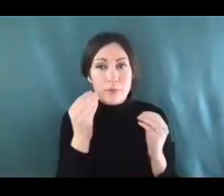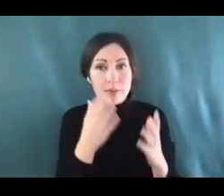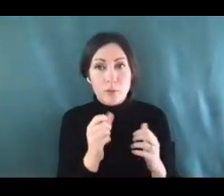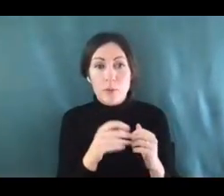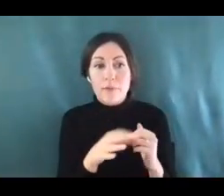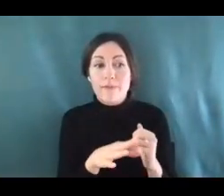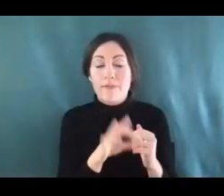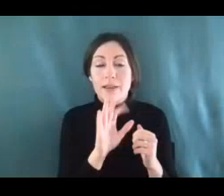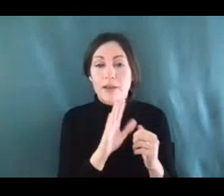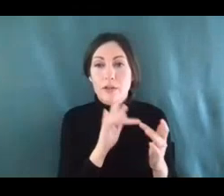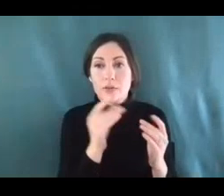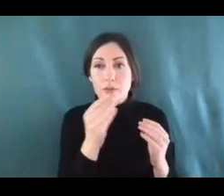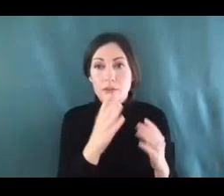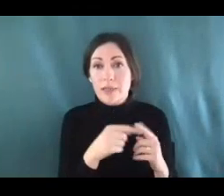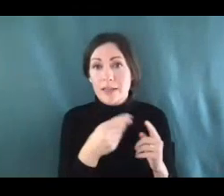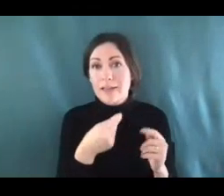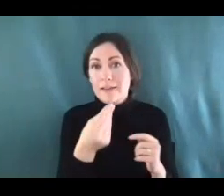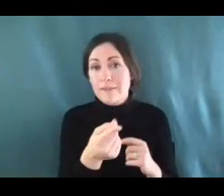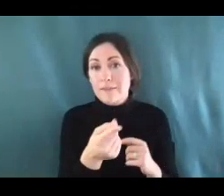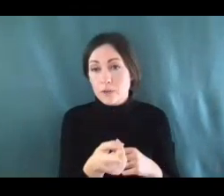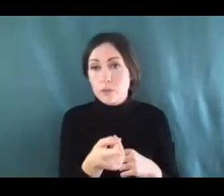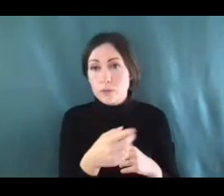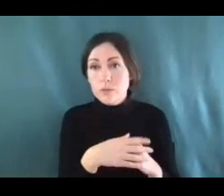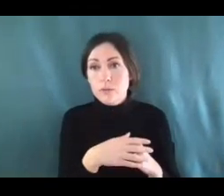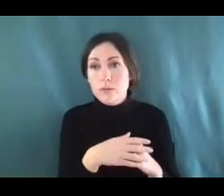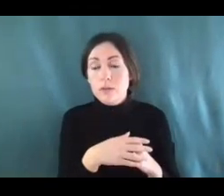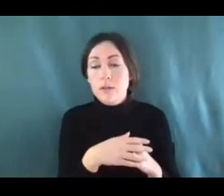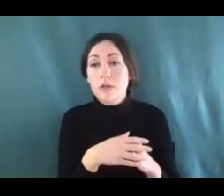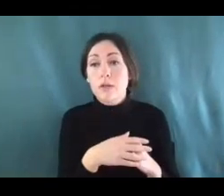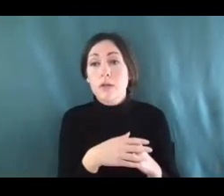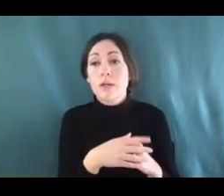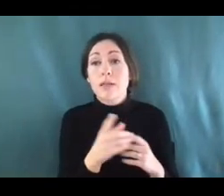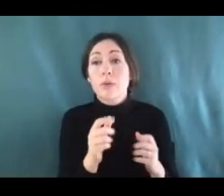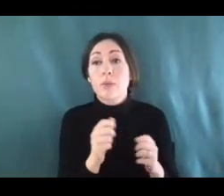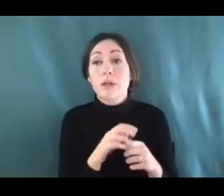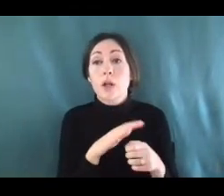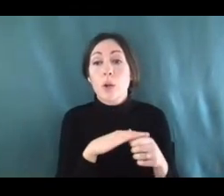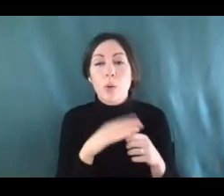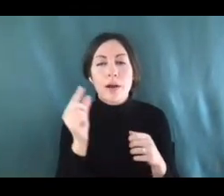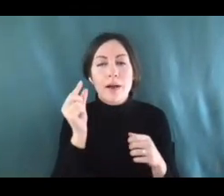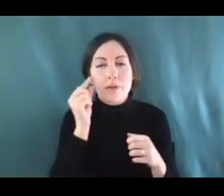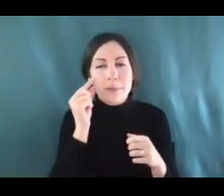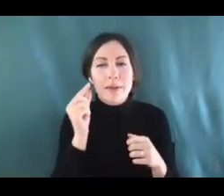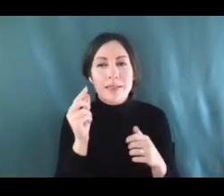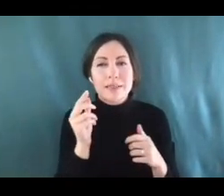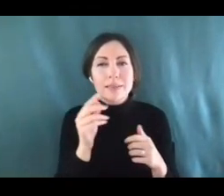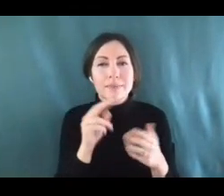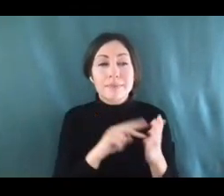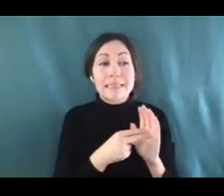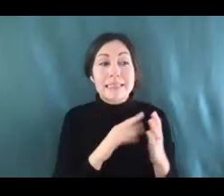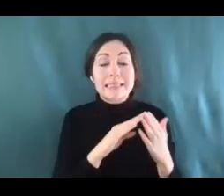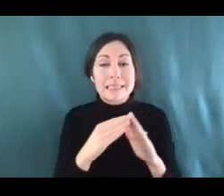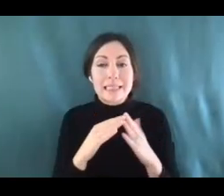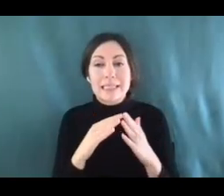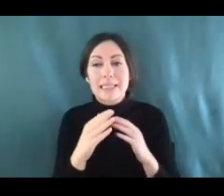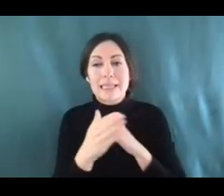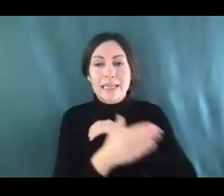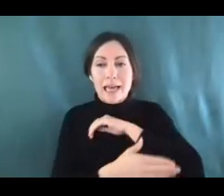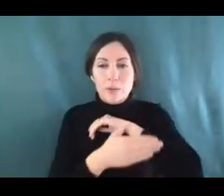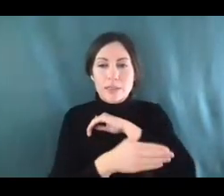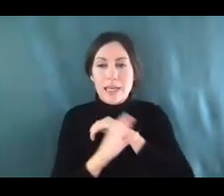information and then get that to you, Bishop Radden. On the local municipality level, so this is city and county, I can tell you